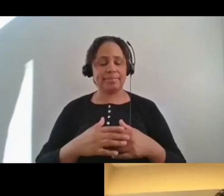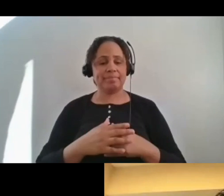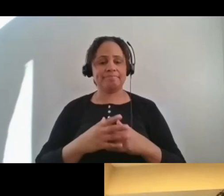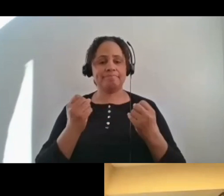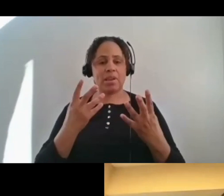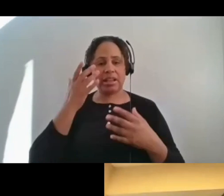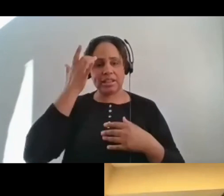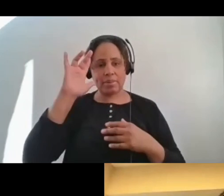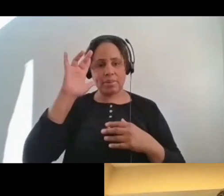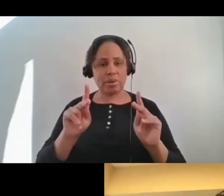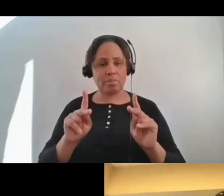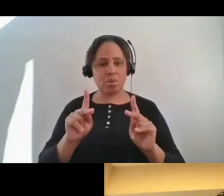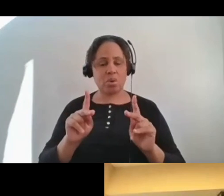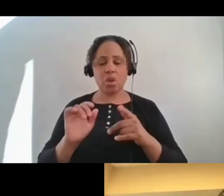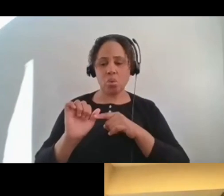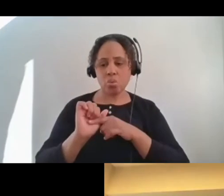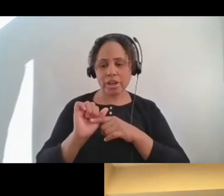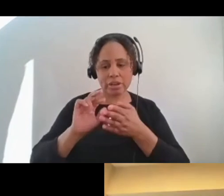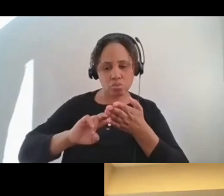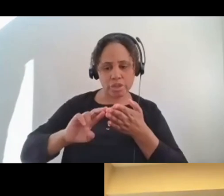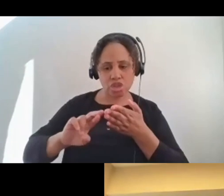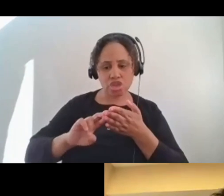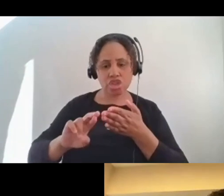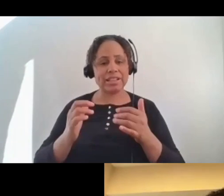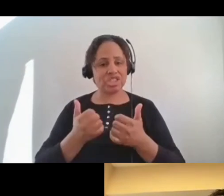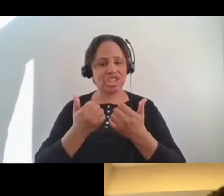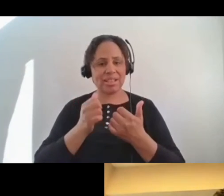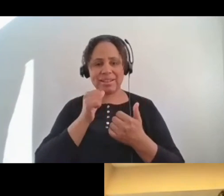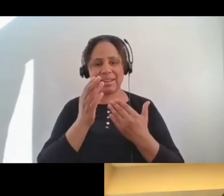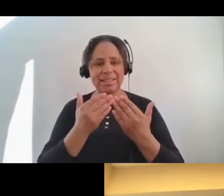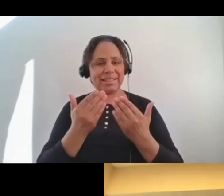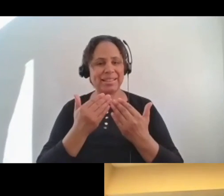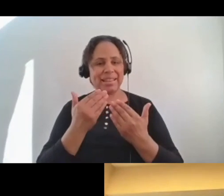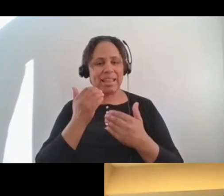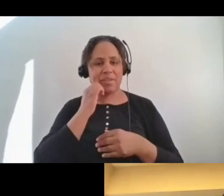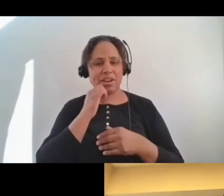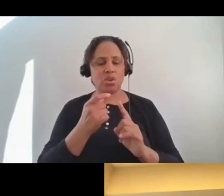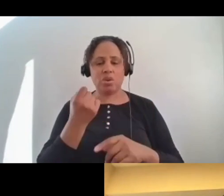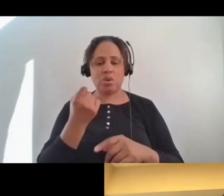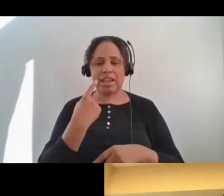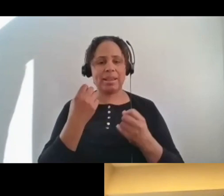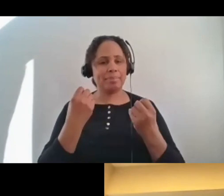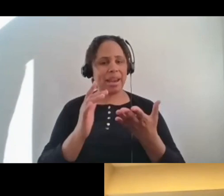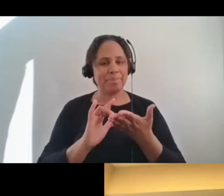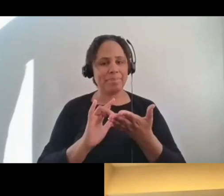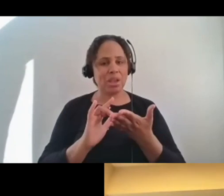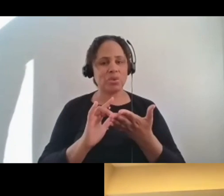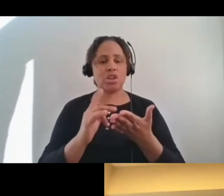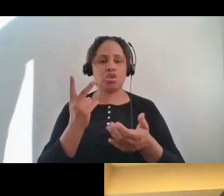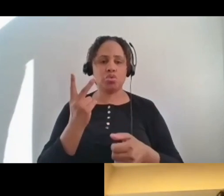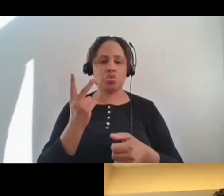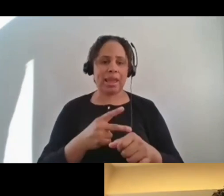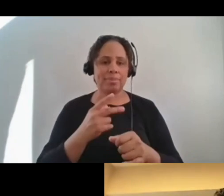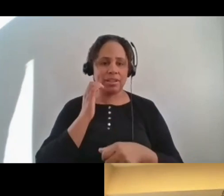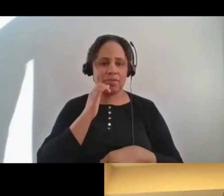on ways, because, it's a challenge. I mean, it's not easy every day to take multiple pills twice a day. And so we need that compliance, because this is